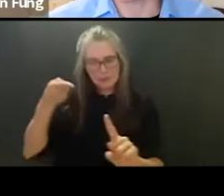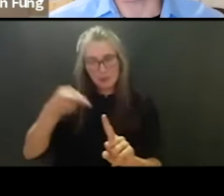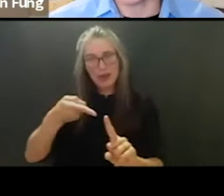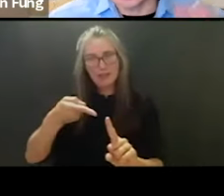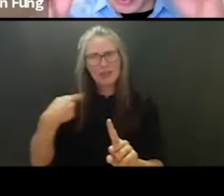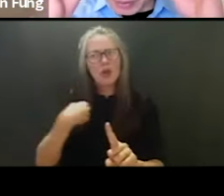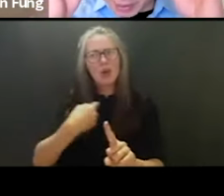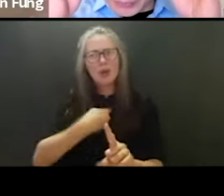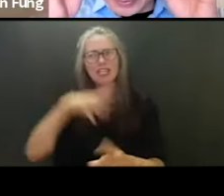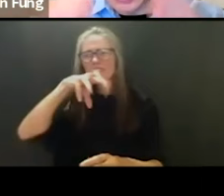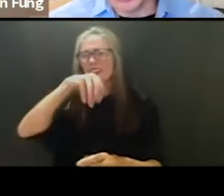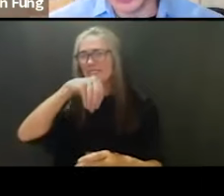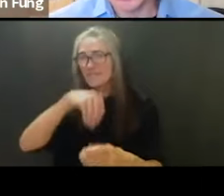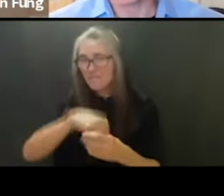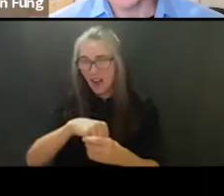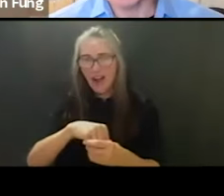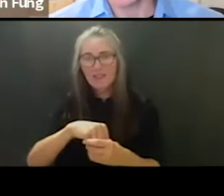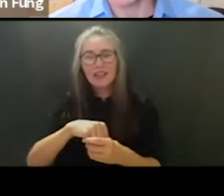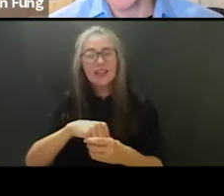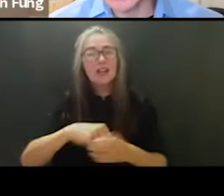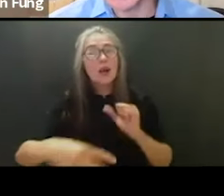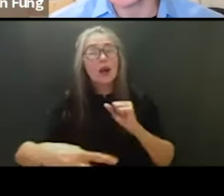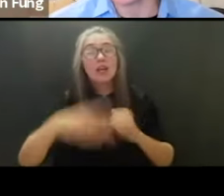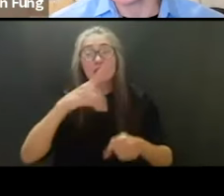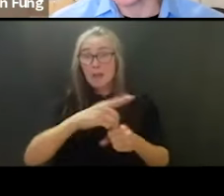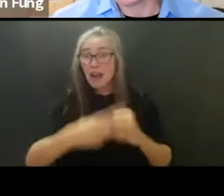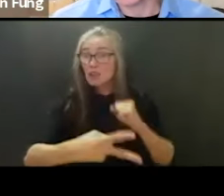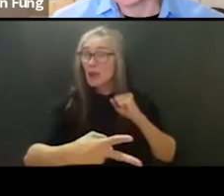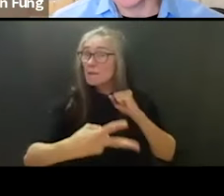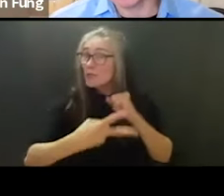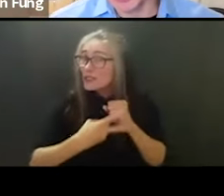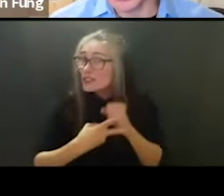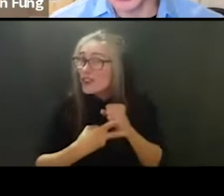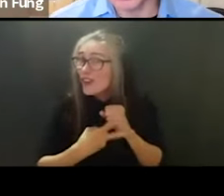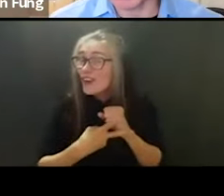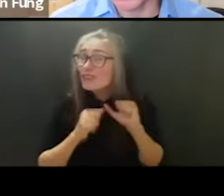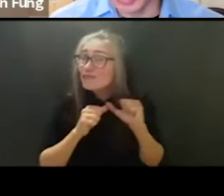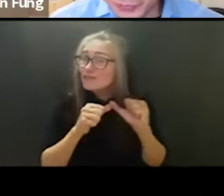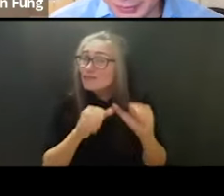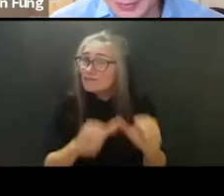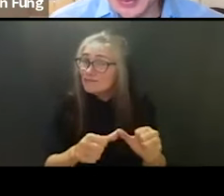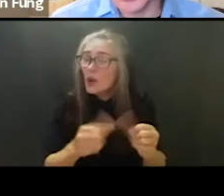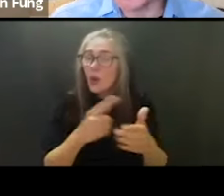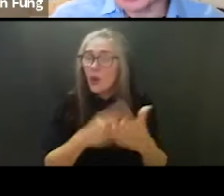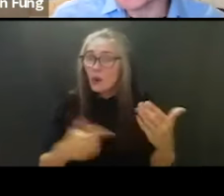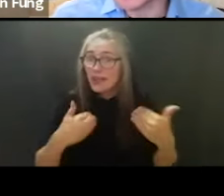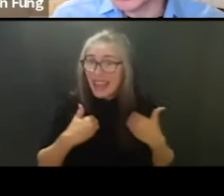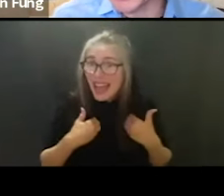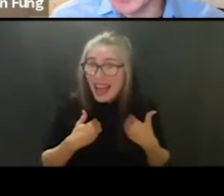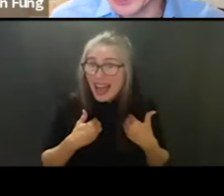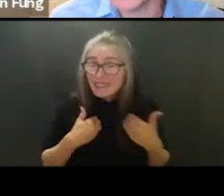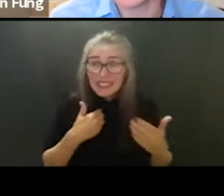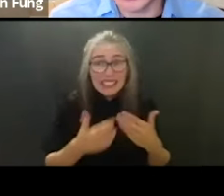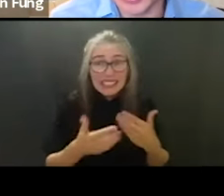think the important thing is for all of us to be deeply invested in the twin projects of preserving the democracy